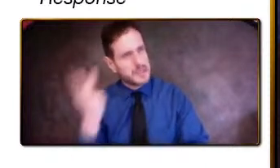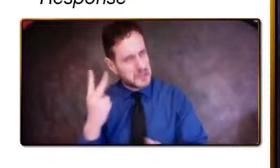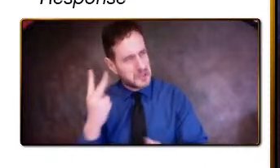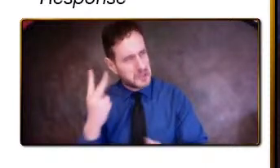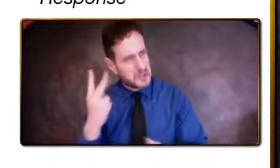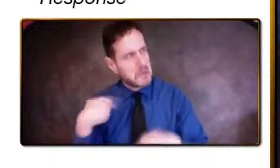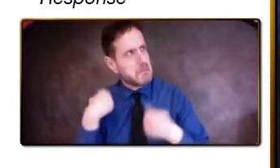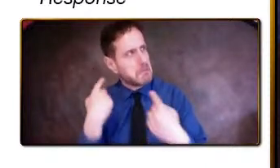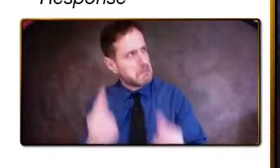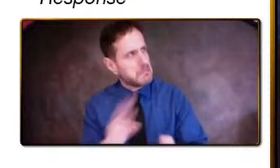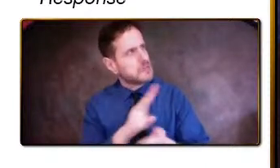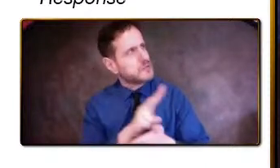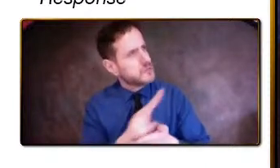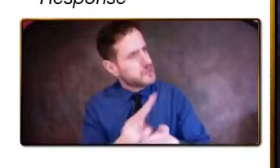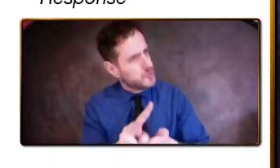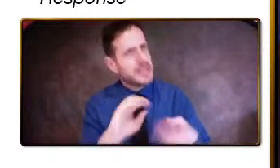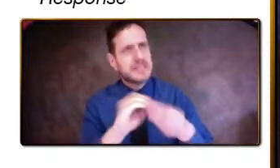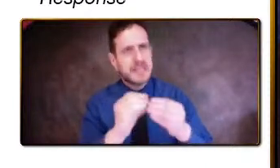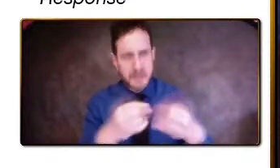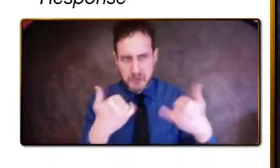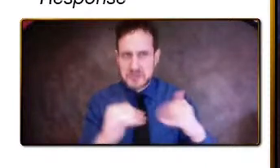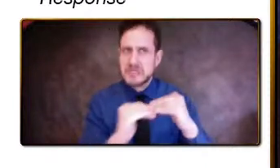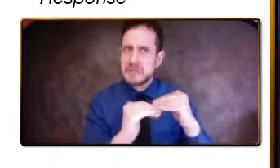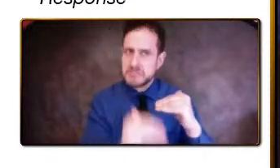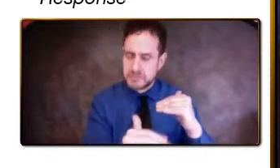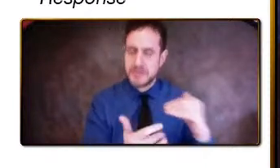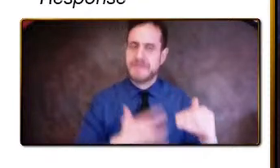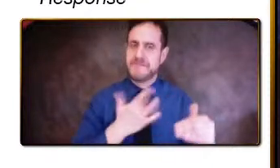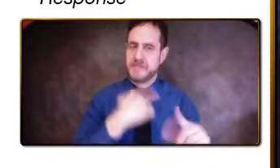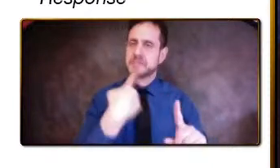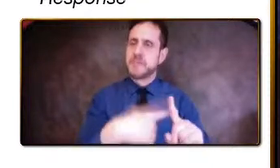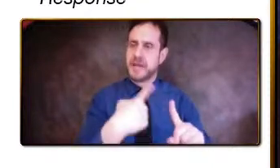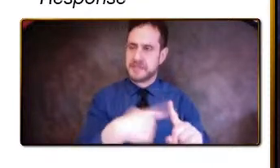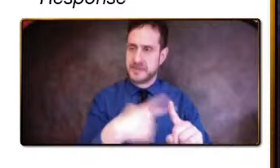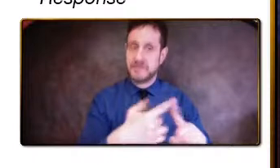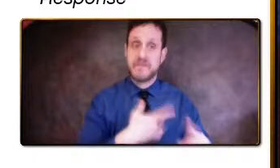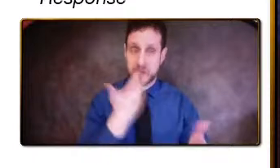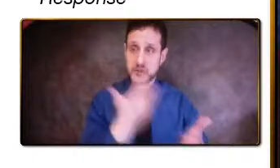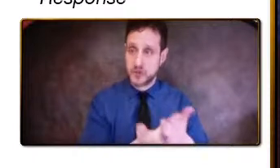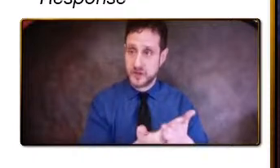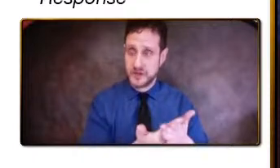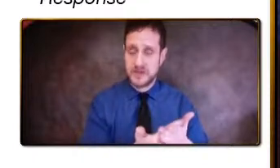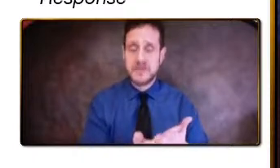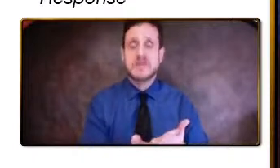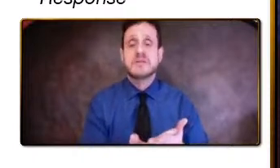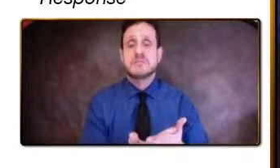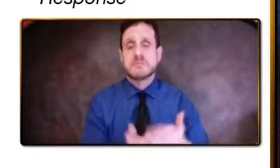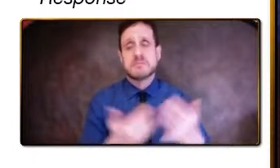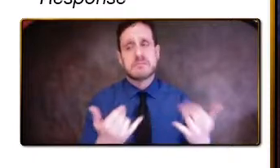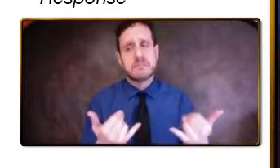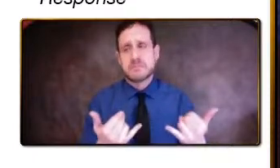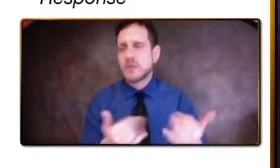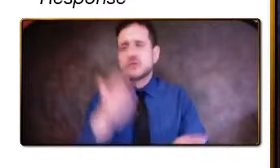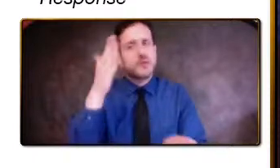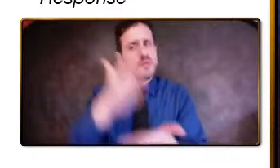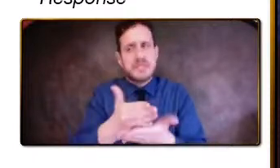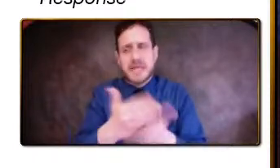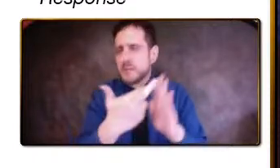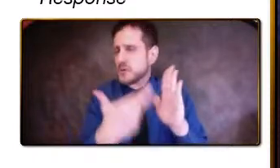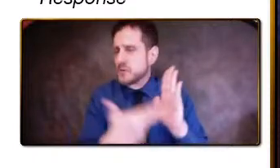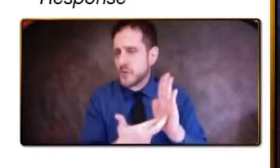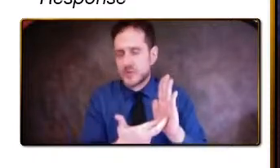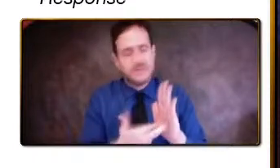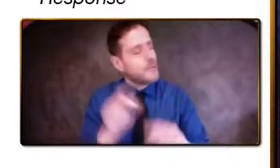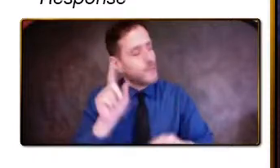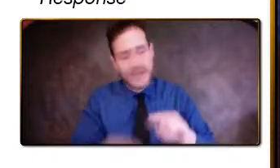our numbers look like good news. And in terms of, just removing the mitigations altogether, we're not at that point.